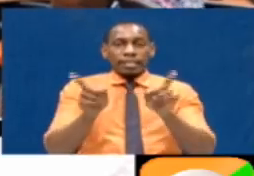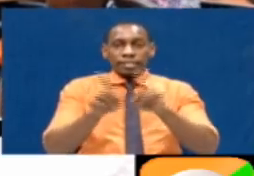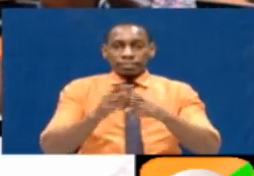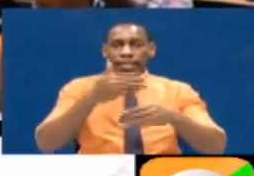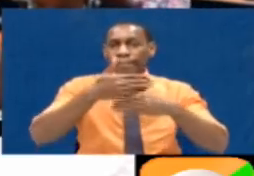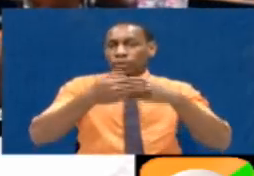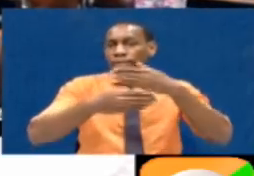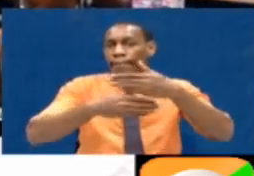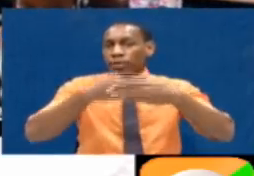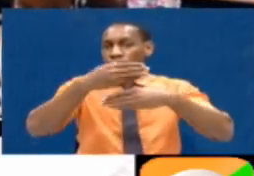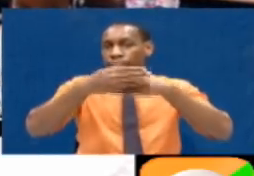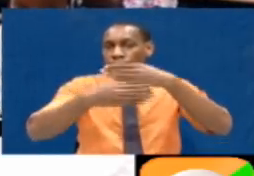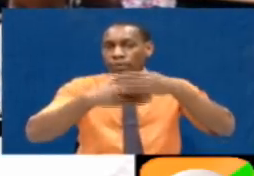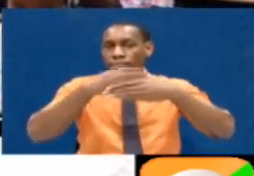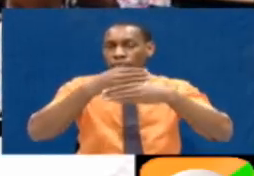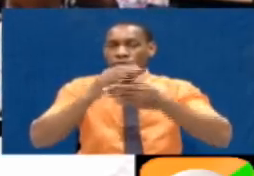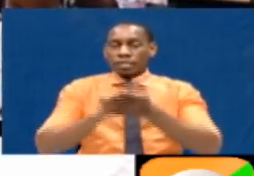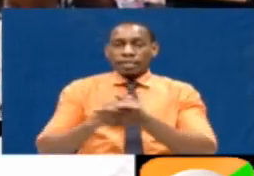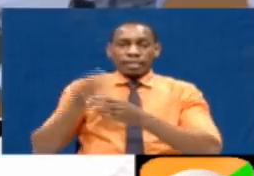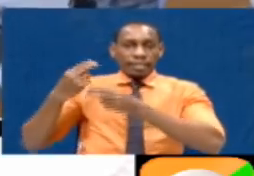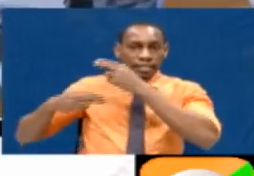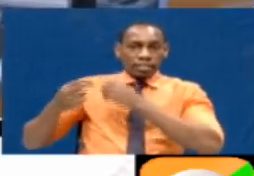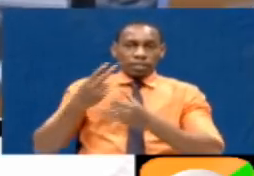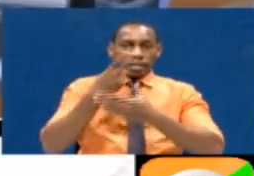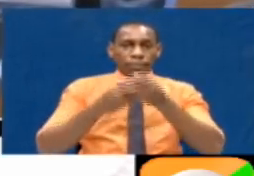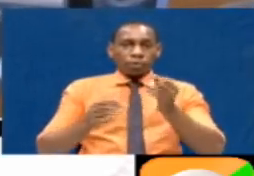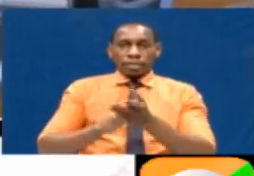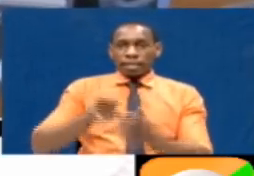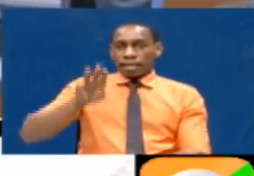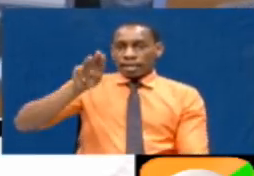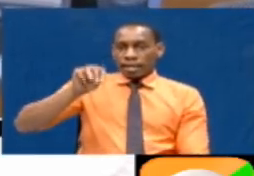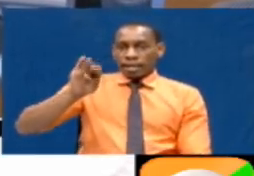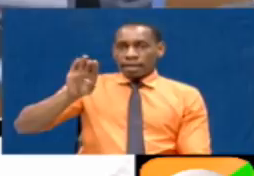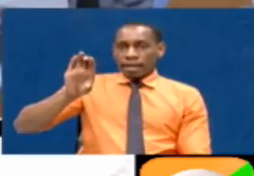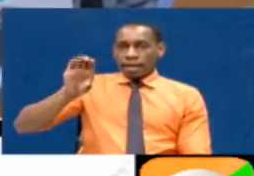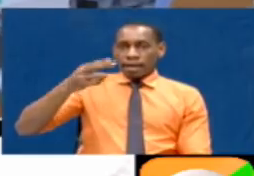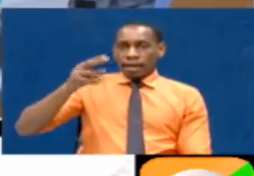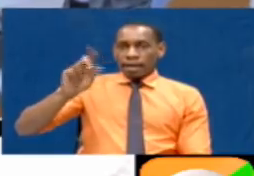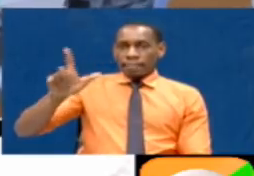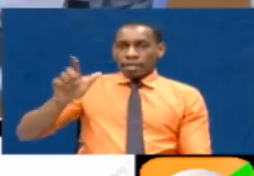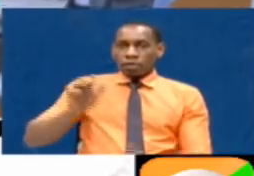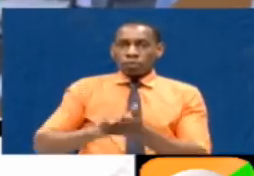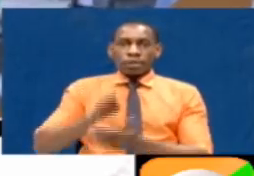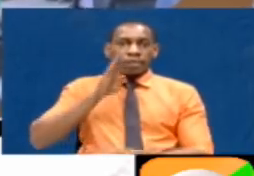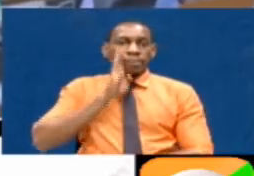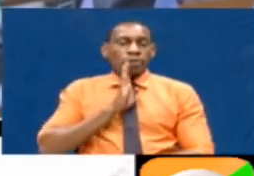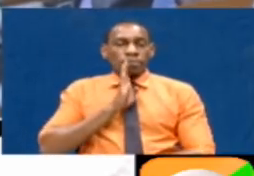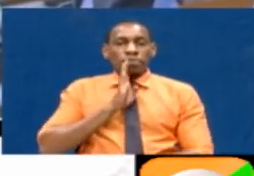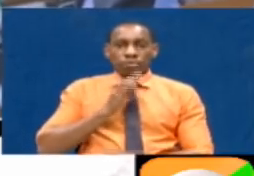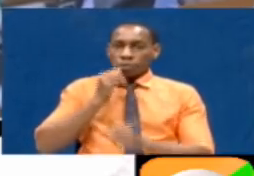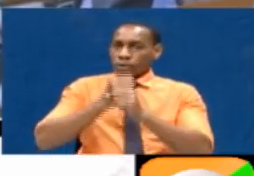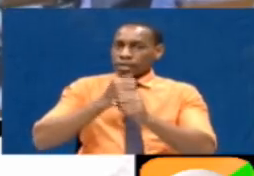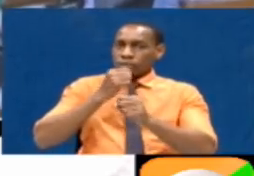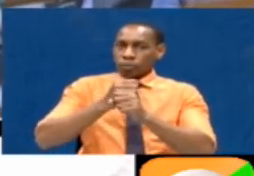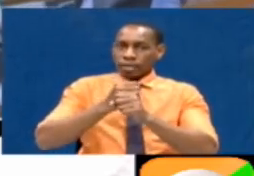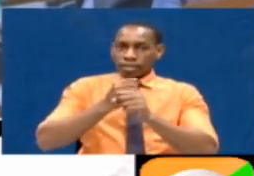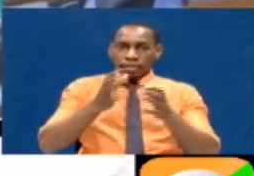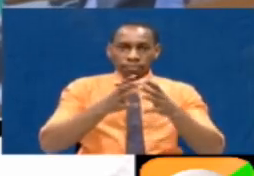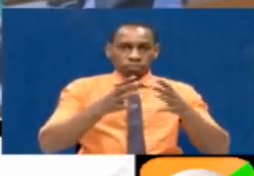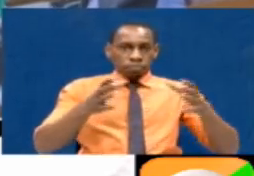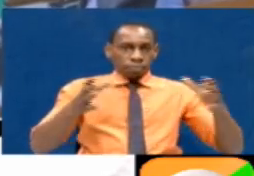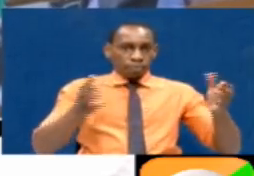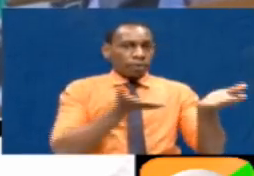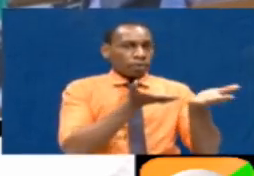on the legacy that both Michael and Bob have left, to take this business to the next stage.